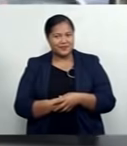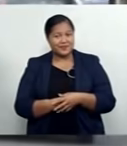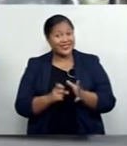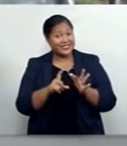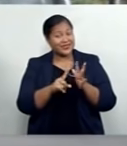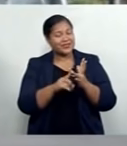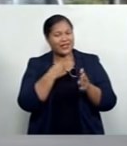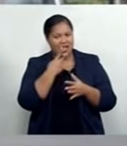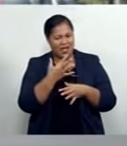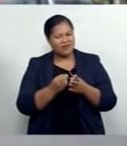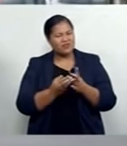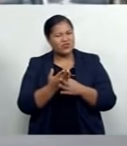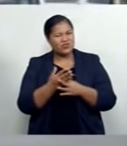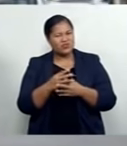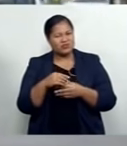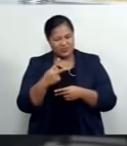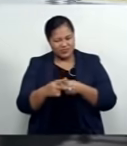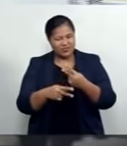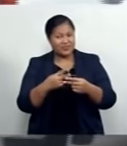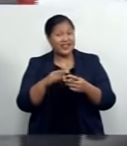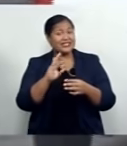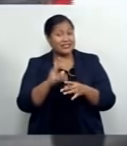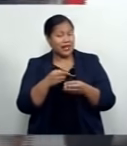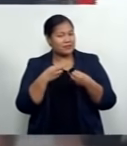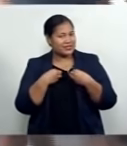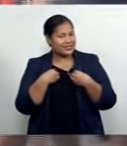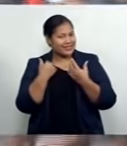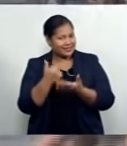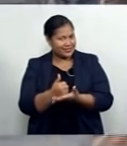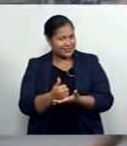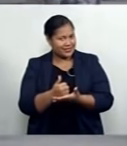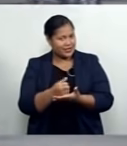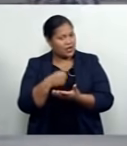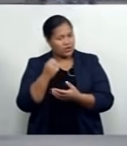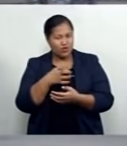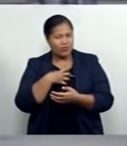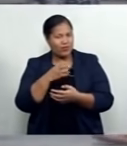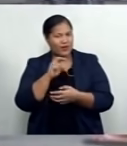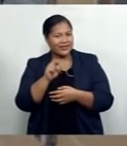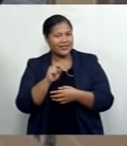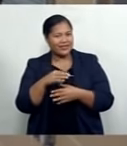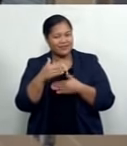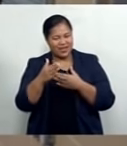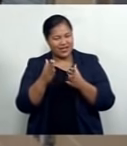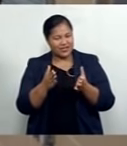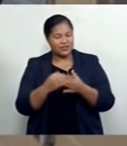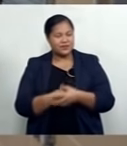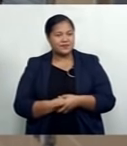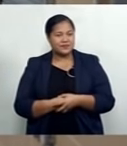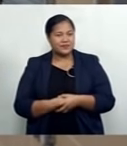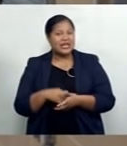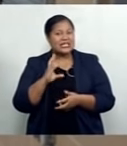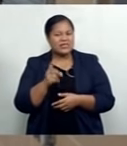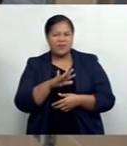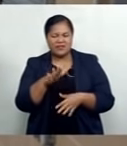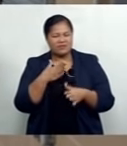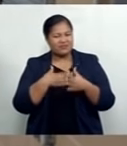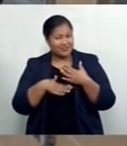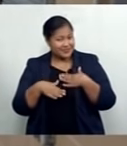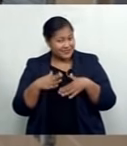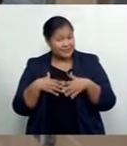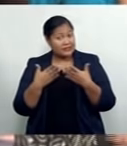have gone through phases whereby some businesses were assisted and no longer require the package. Some of them, they were suffering